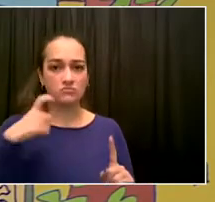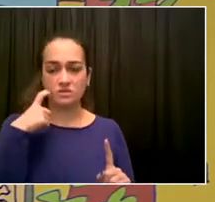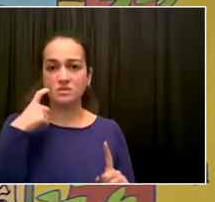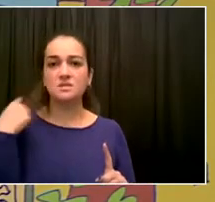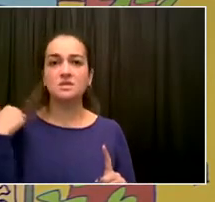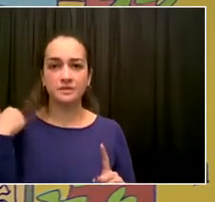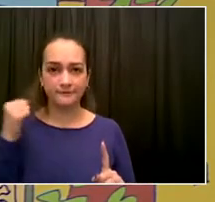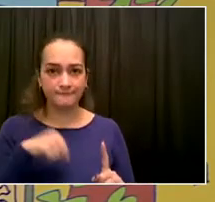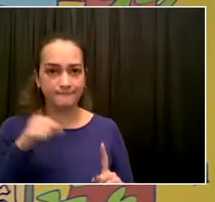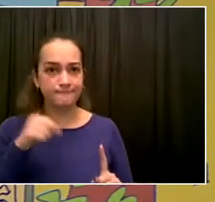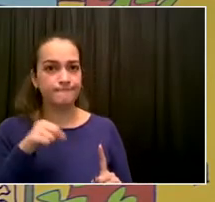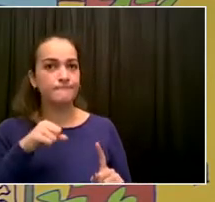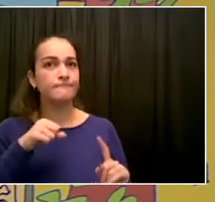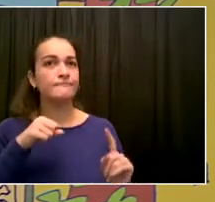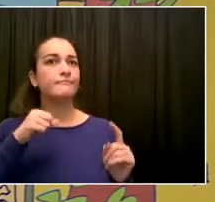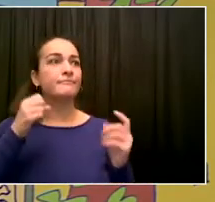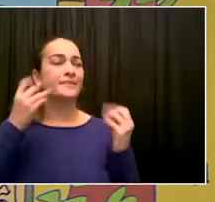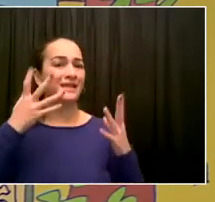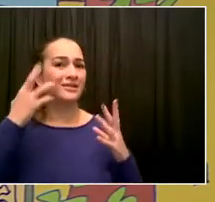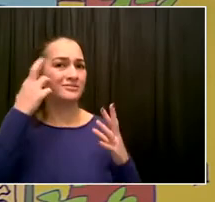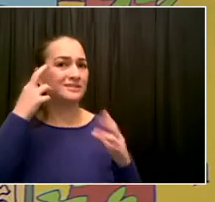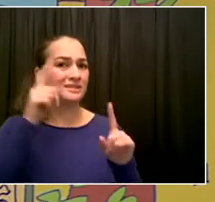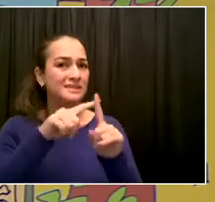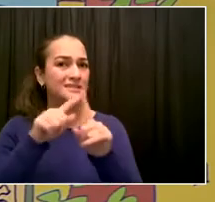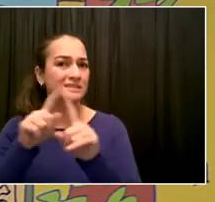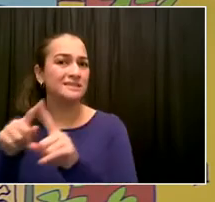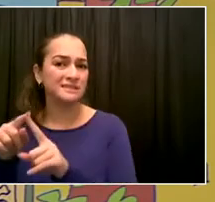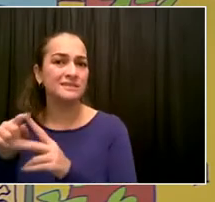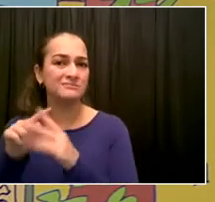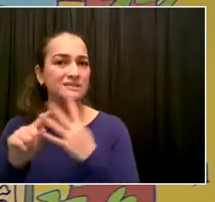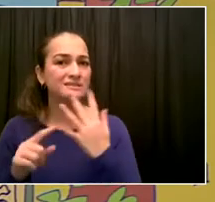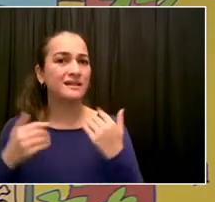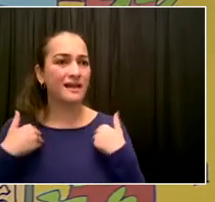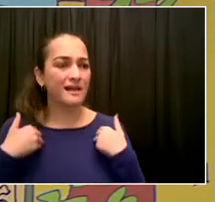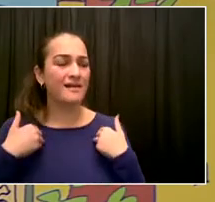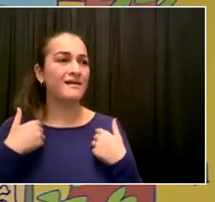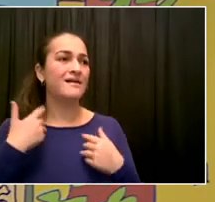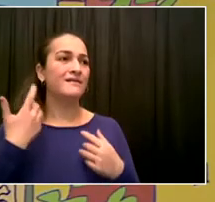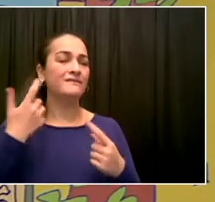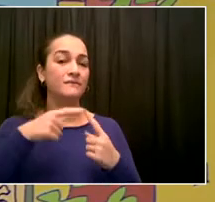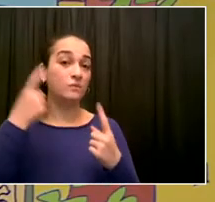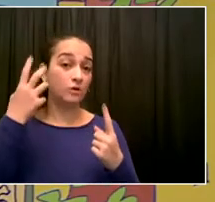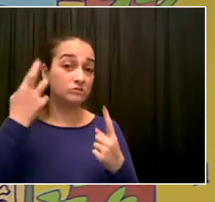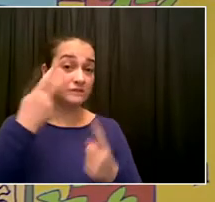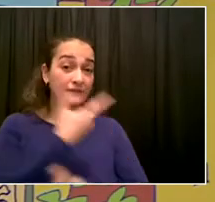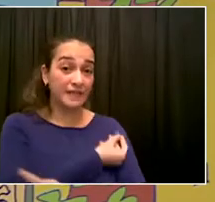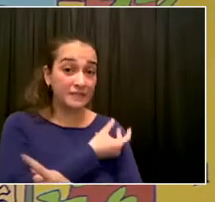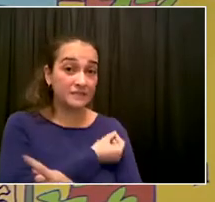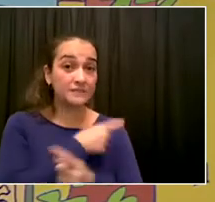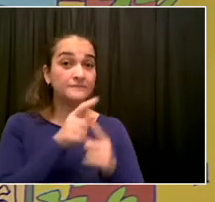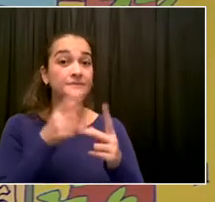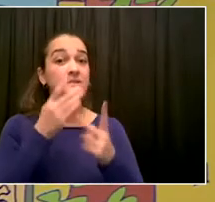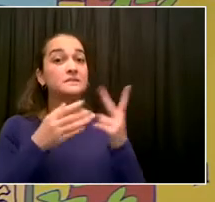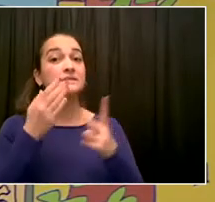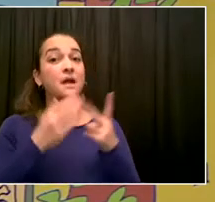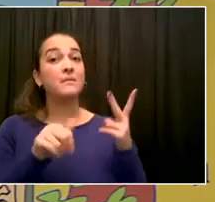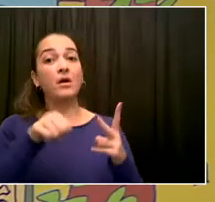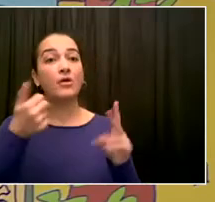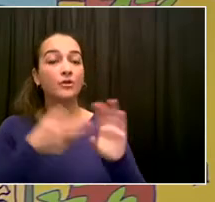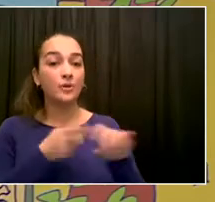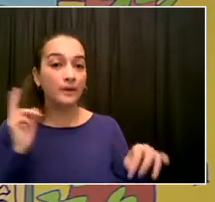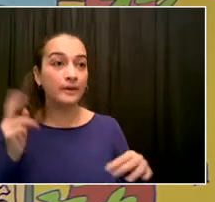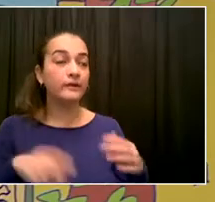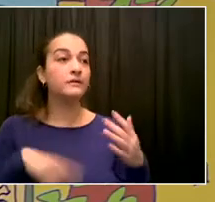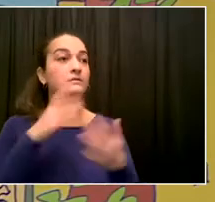didn't get the vaccine and many who were who left and were not replaced because you didn't have another class. Now, the reason